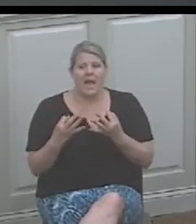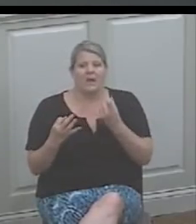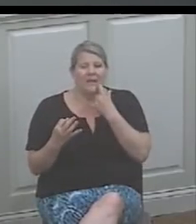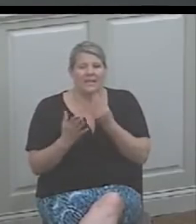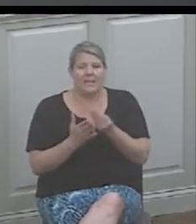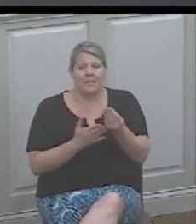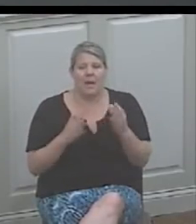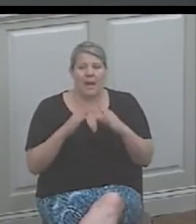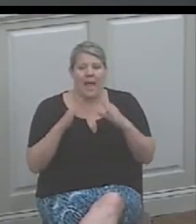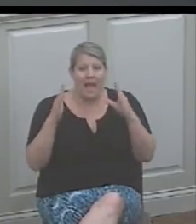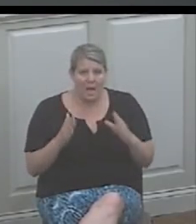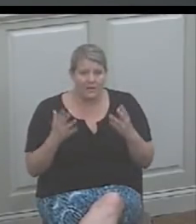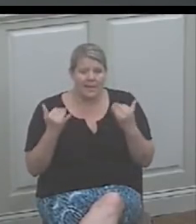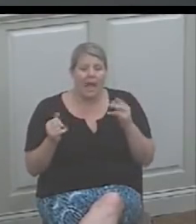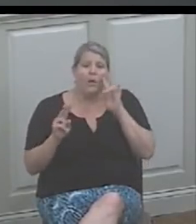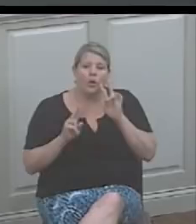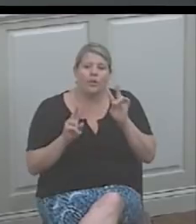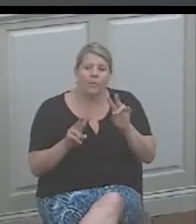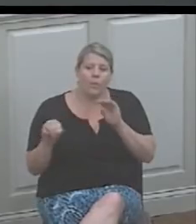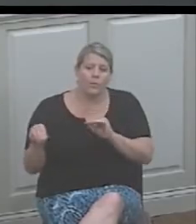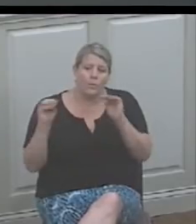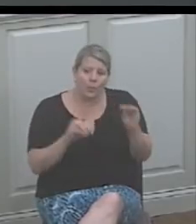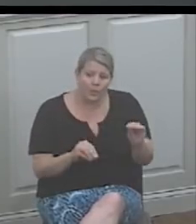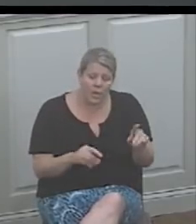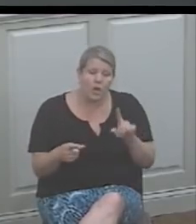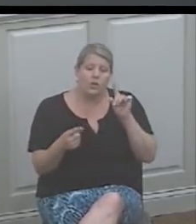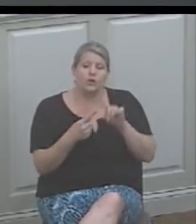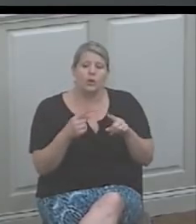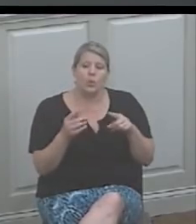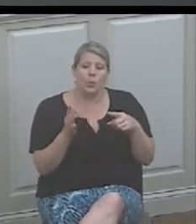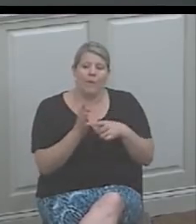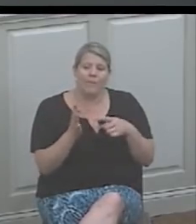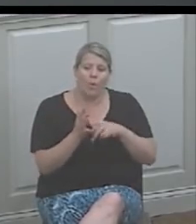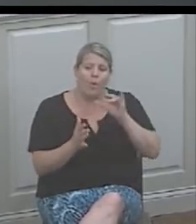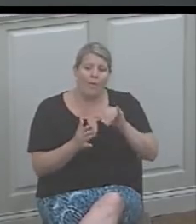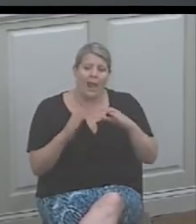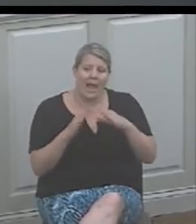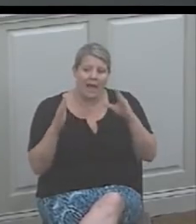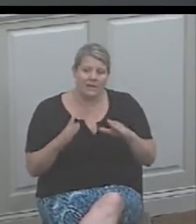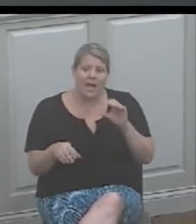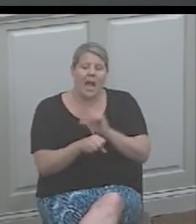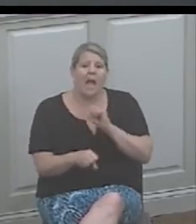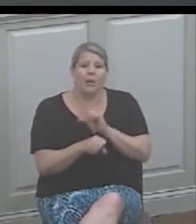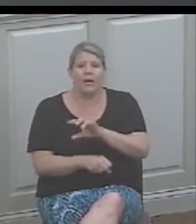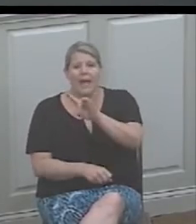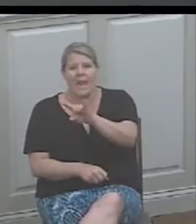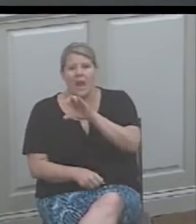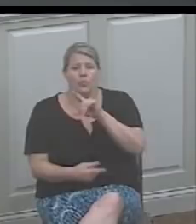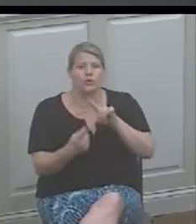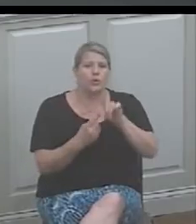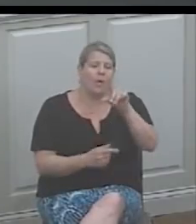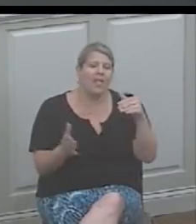Danville, and we're looking very forward to moving. Unfortunately, in order to afford that house, I work an average of 800 to 1,000 hours of overtime a year in order to afford